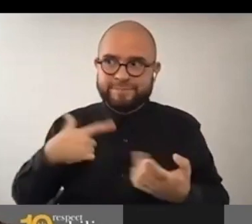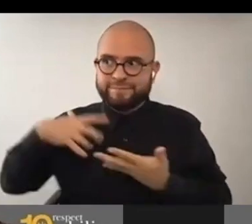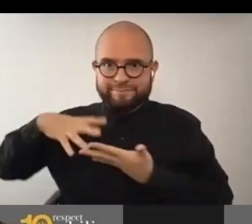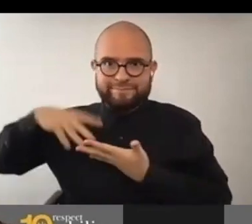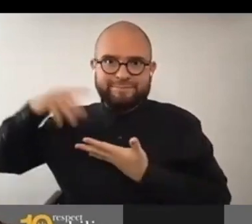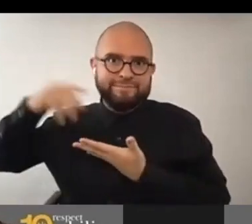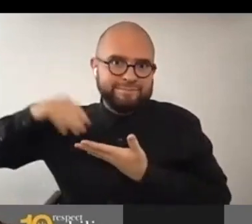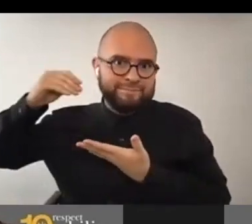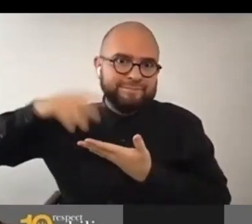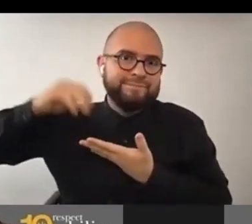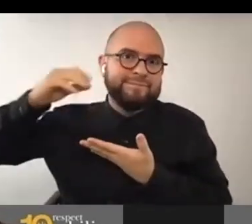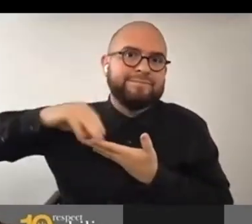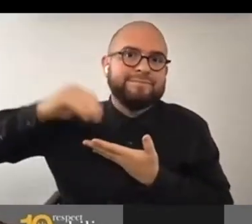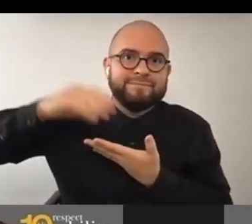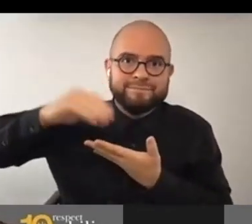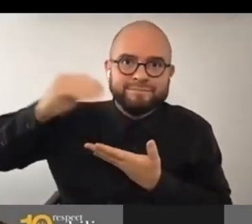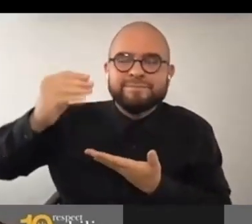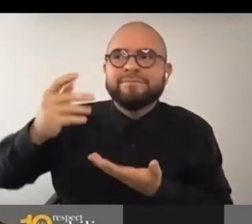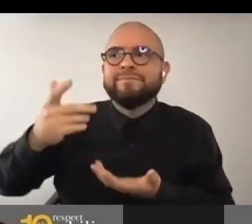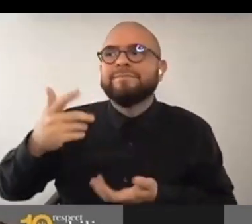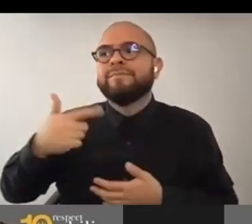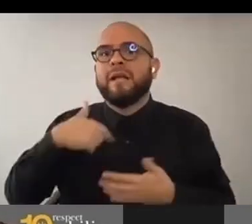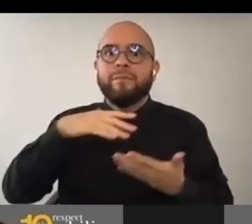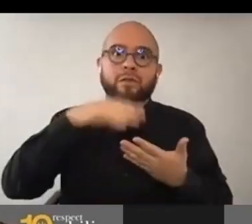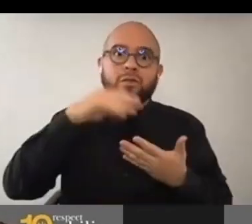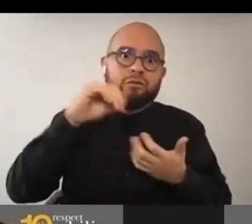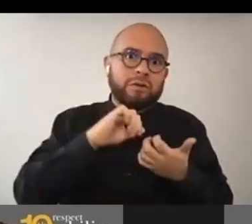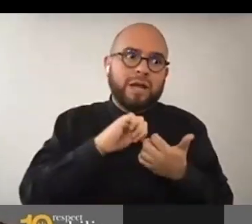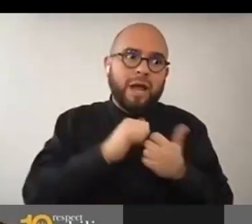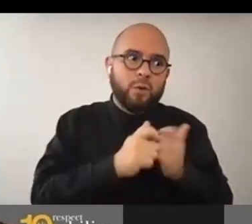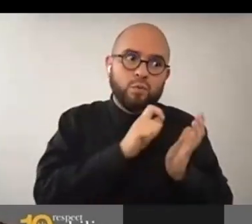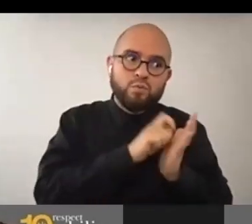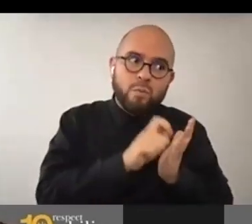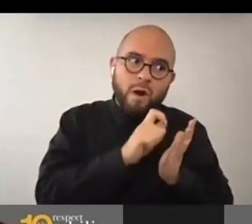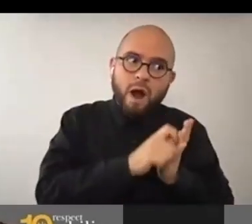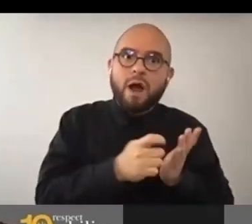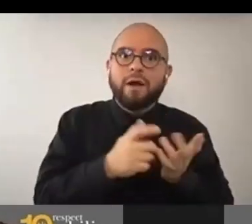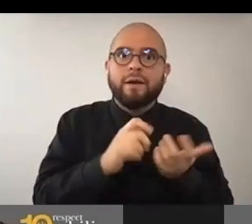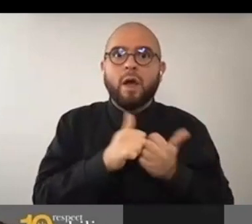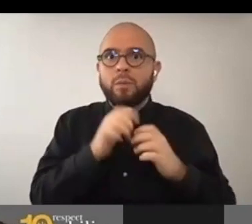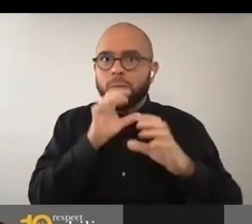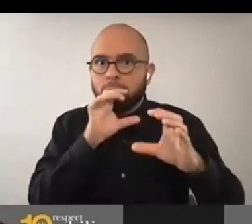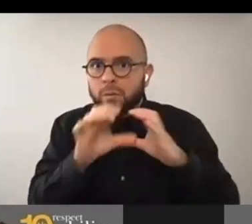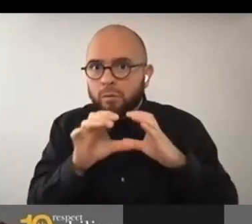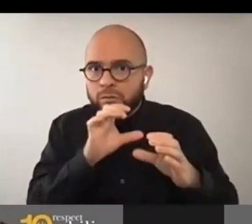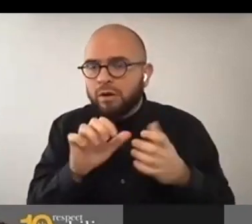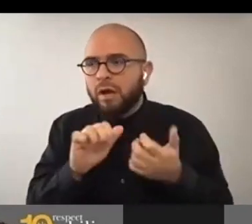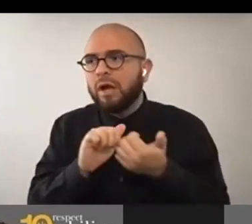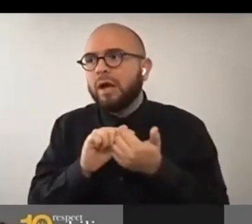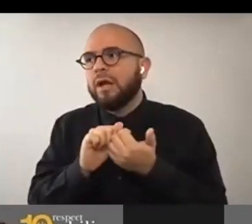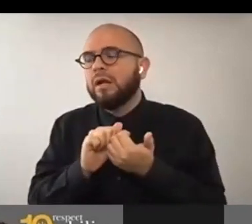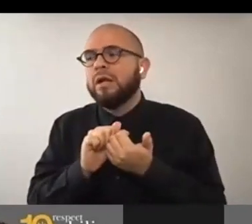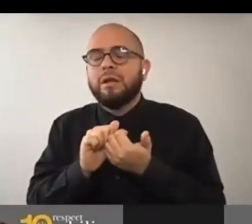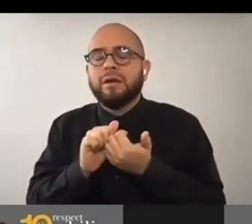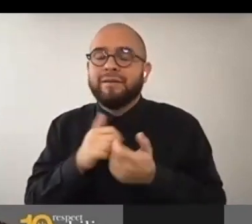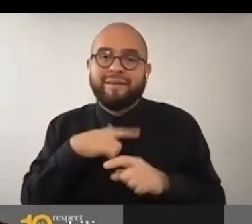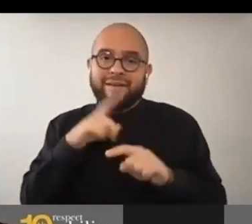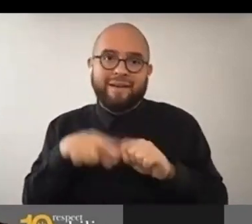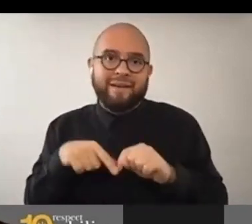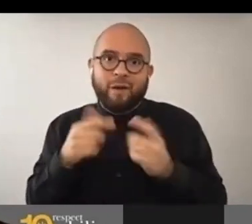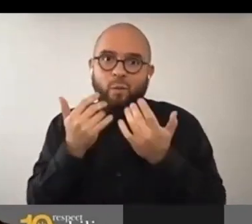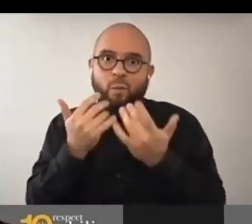as how to write about what we want to communicate to others. And I can't wait to learn more about